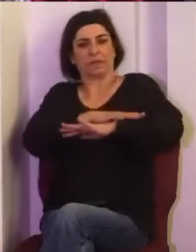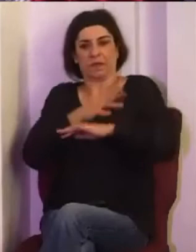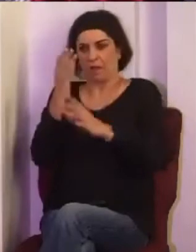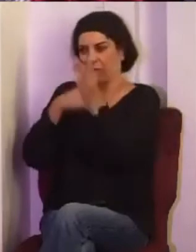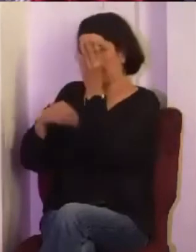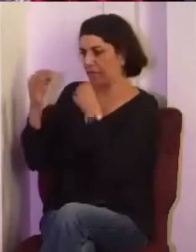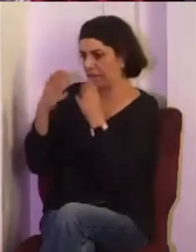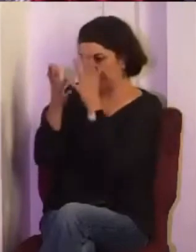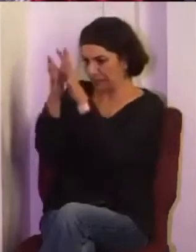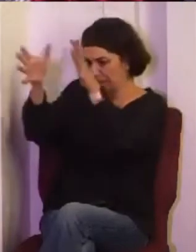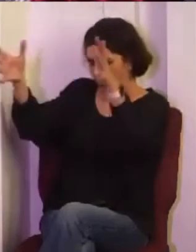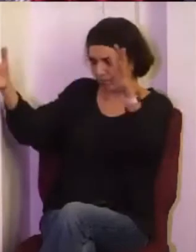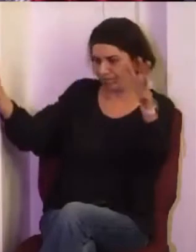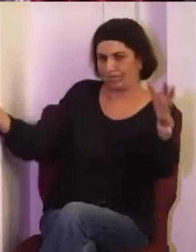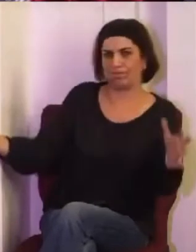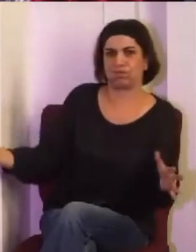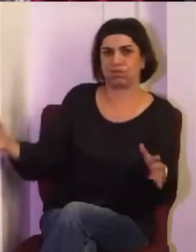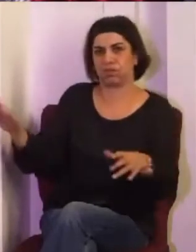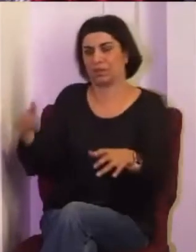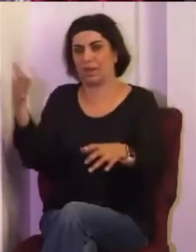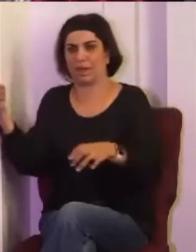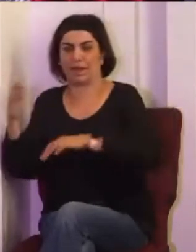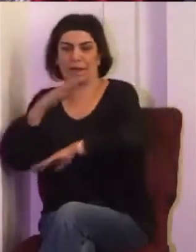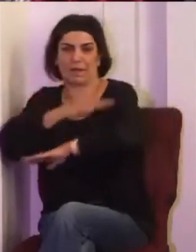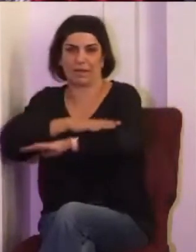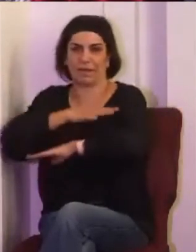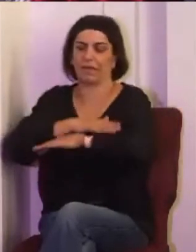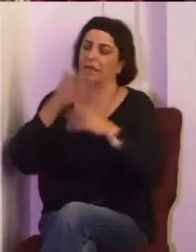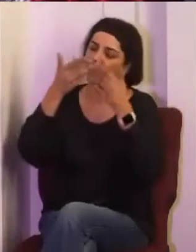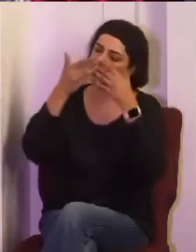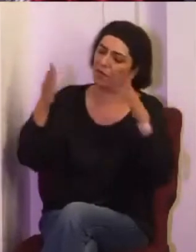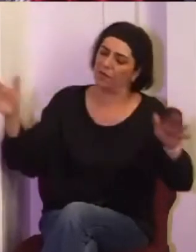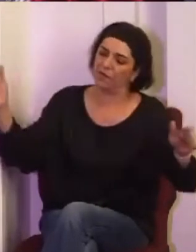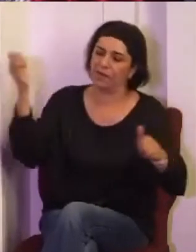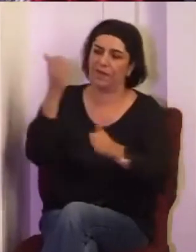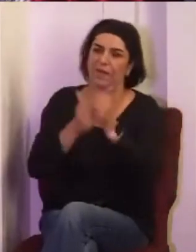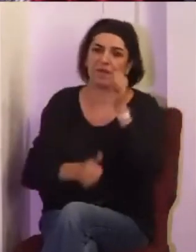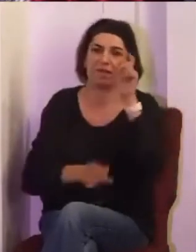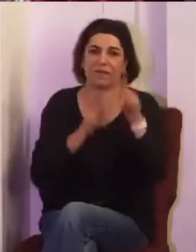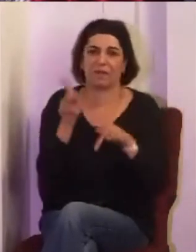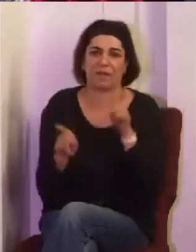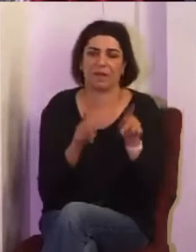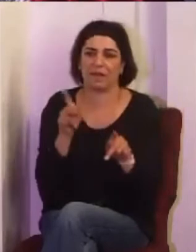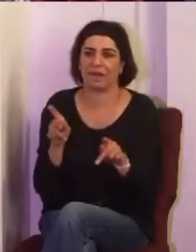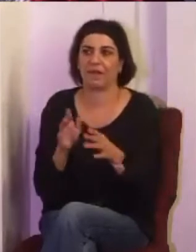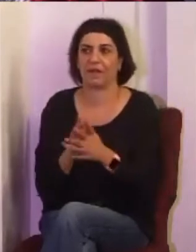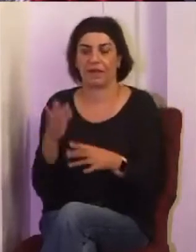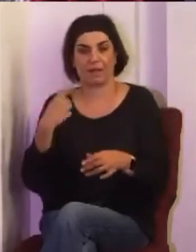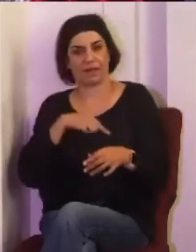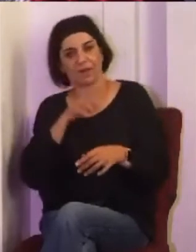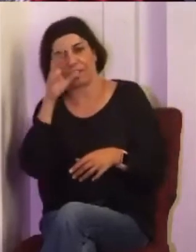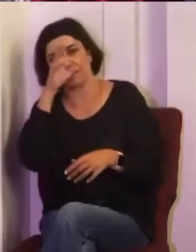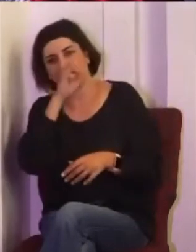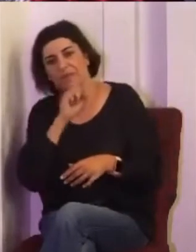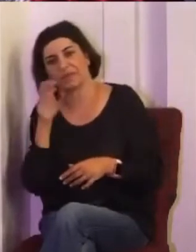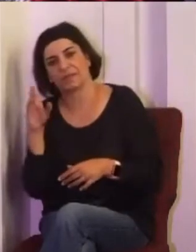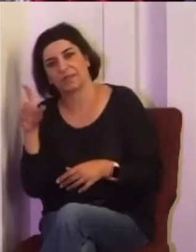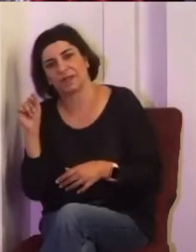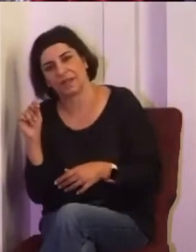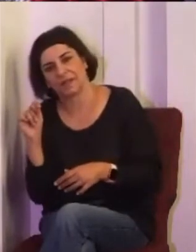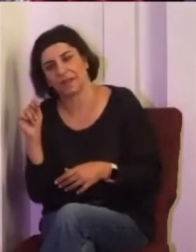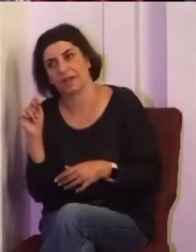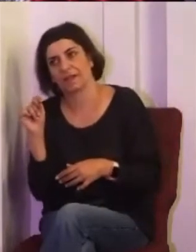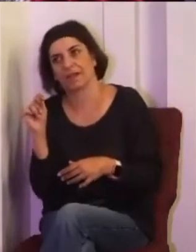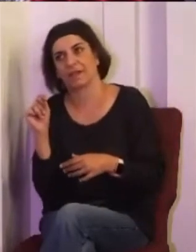the next room at another table that was open to everybody, and we were missing out.